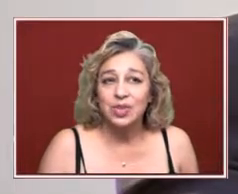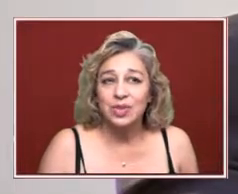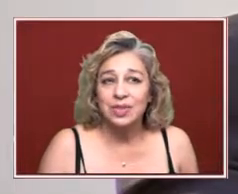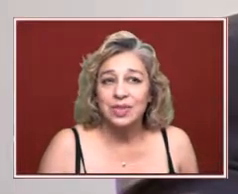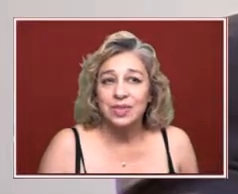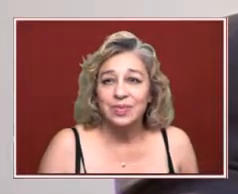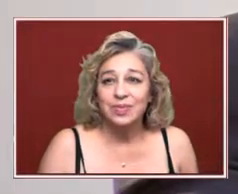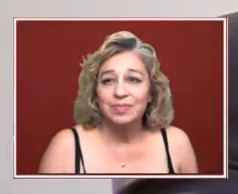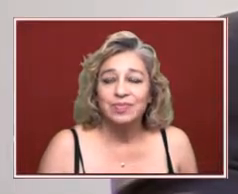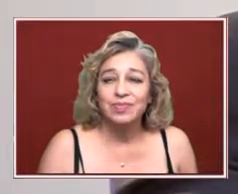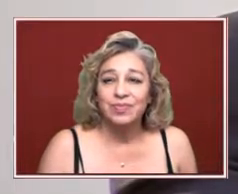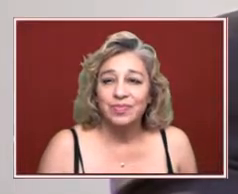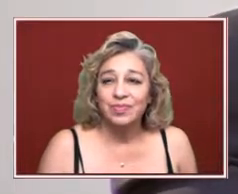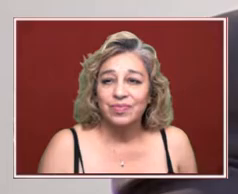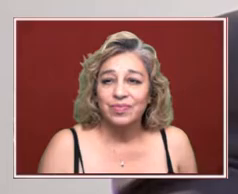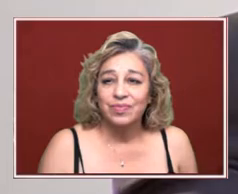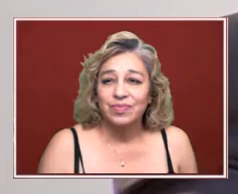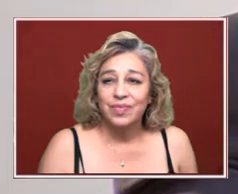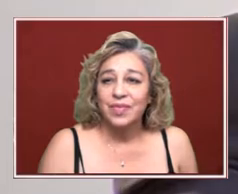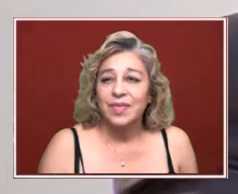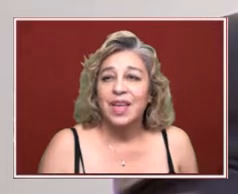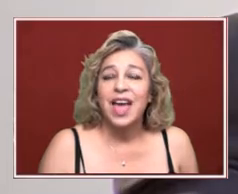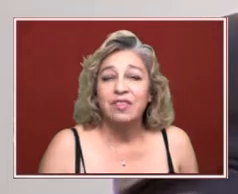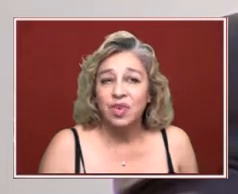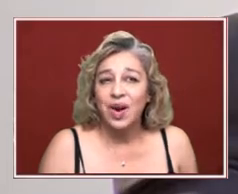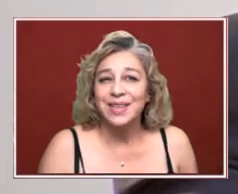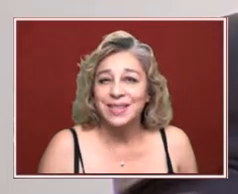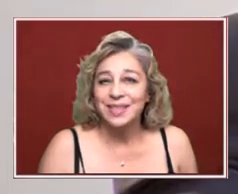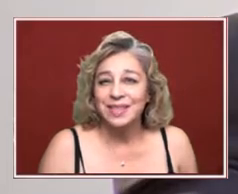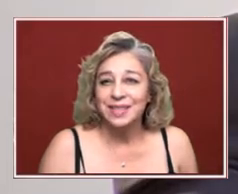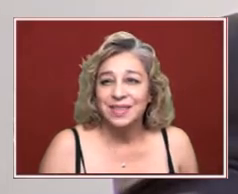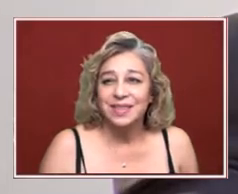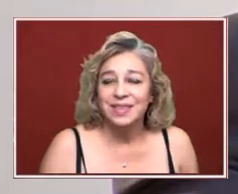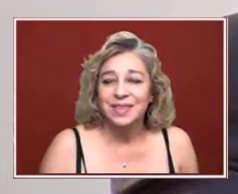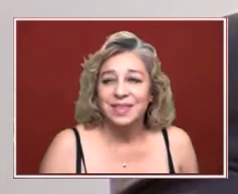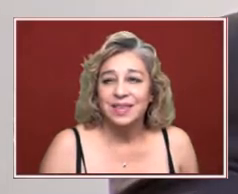public schools. Tienen beca. Have grants.